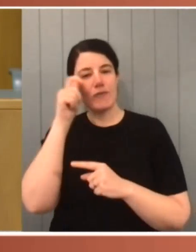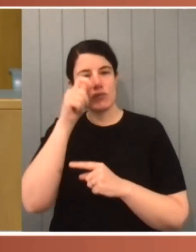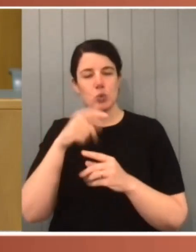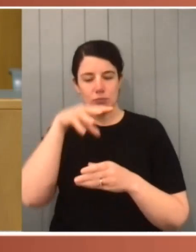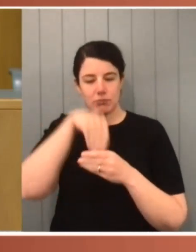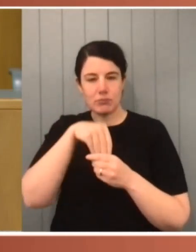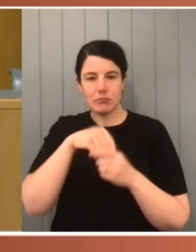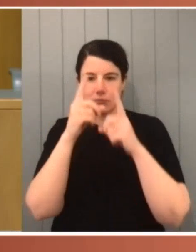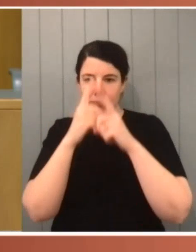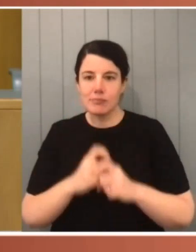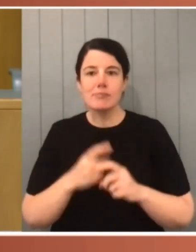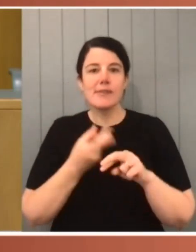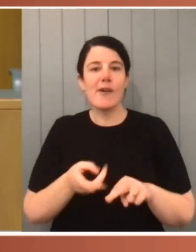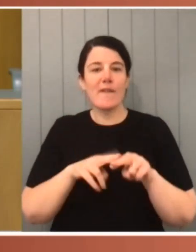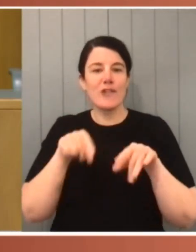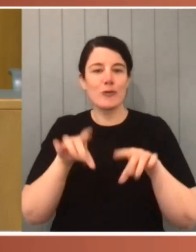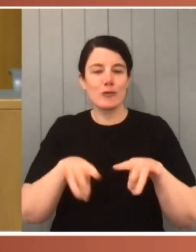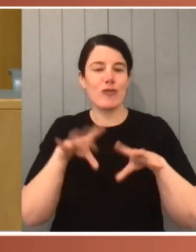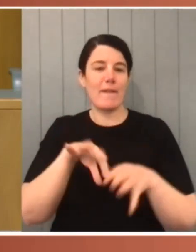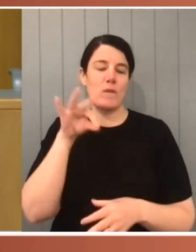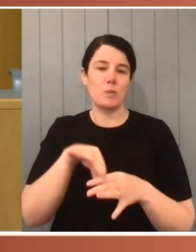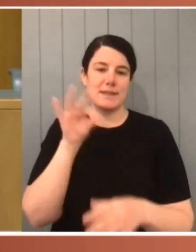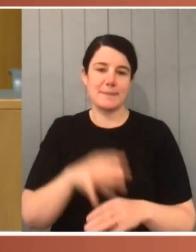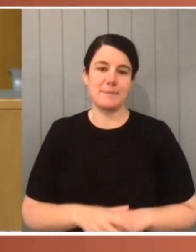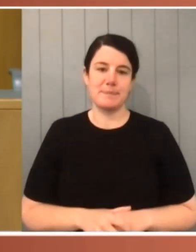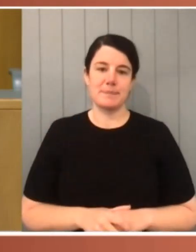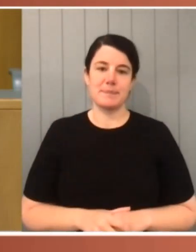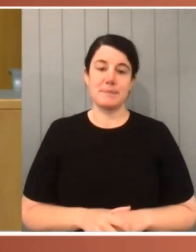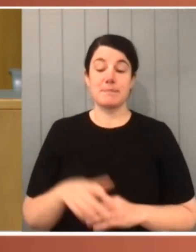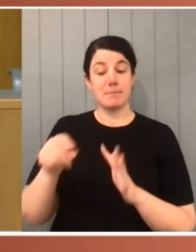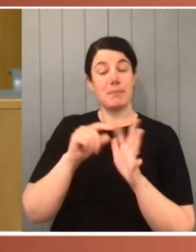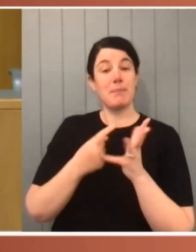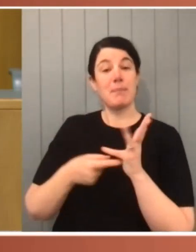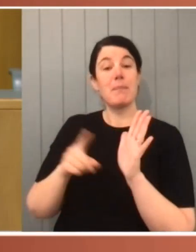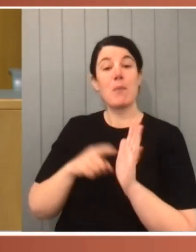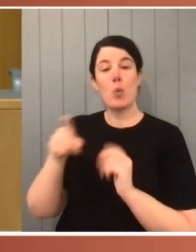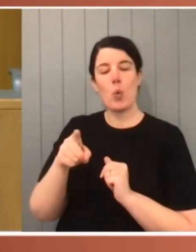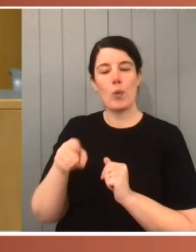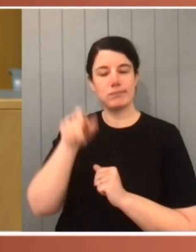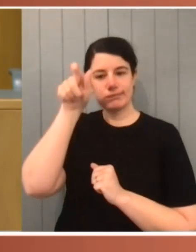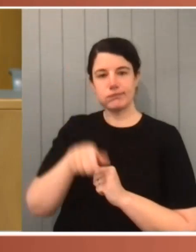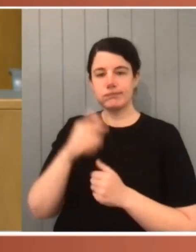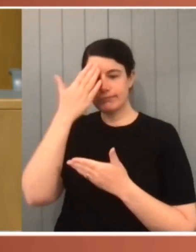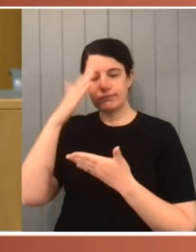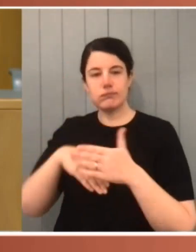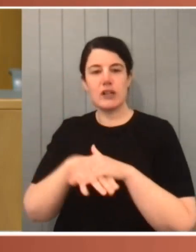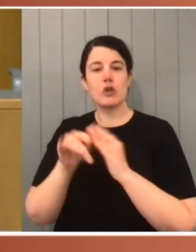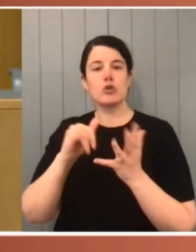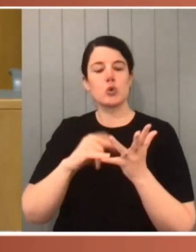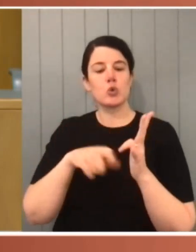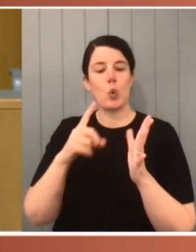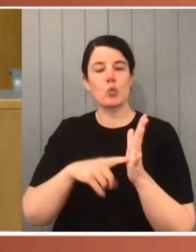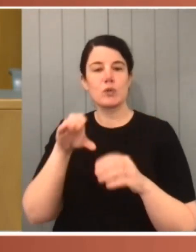voting in Australia. Paul Strangio is an Emeritus Professor of Politics in the School of Social Sciences at